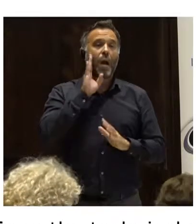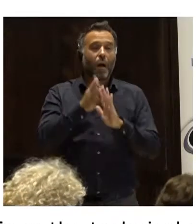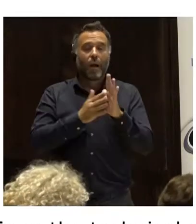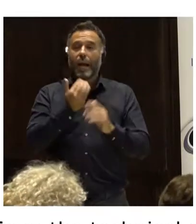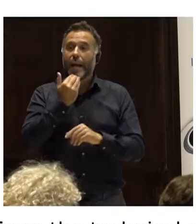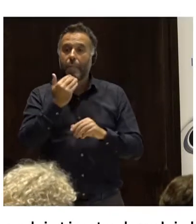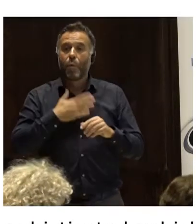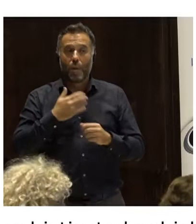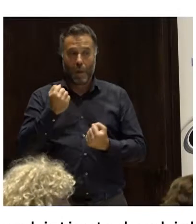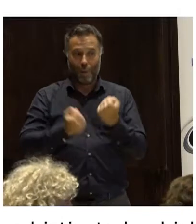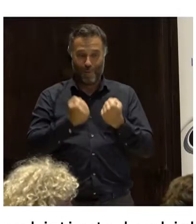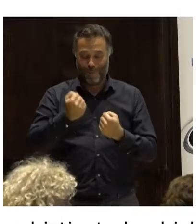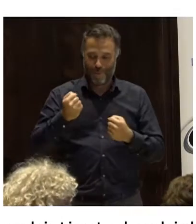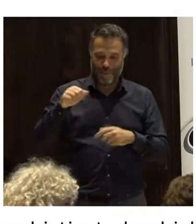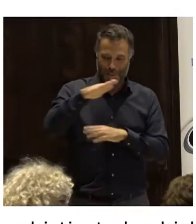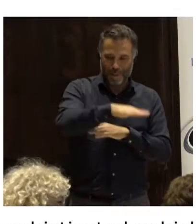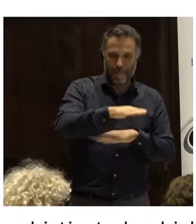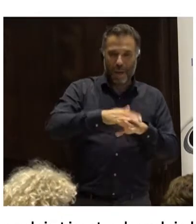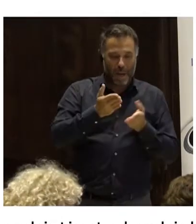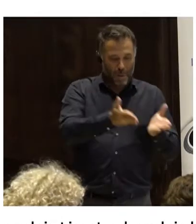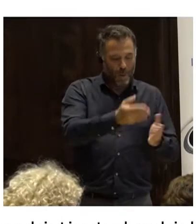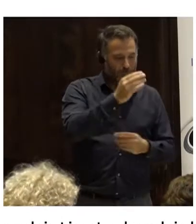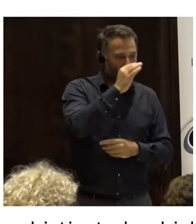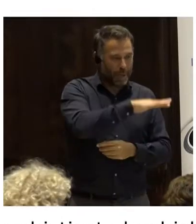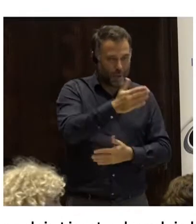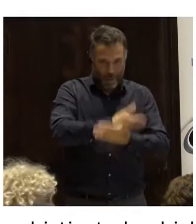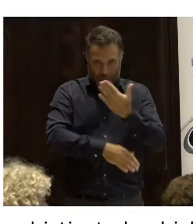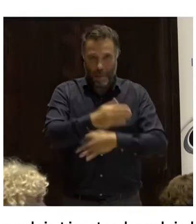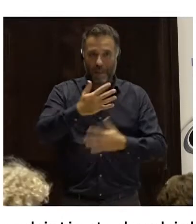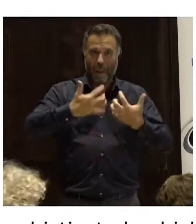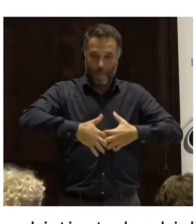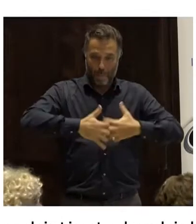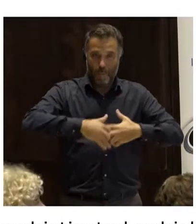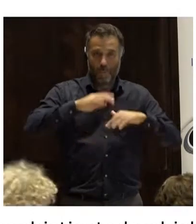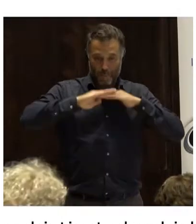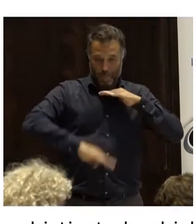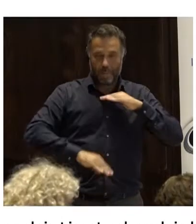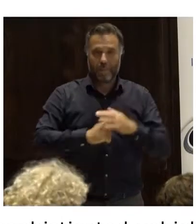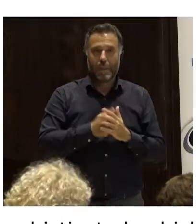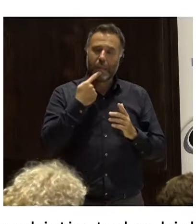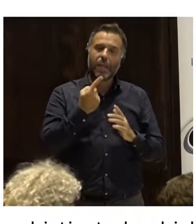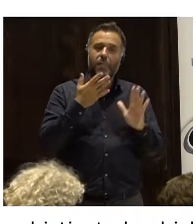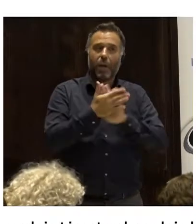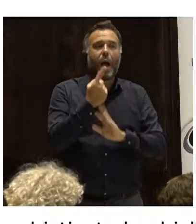that question. But we need more studies on that.